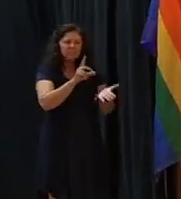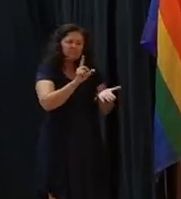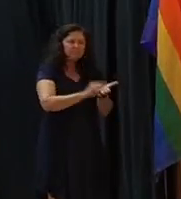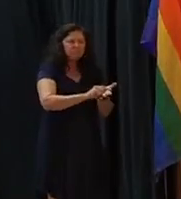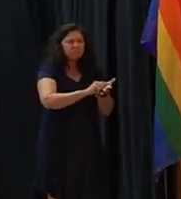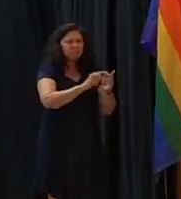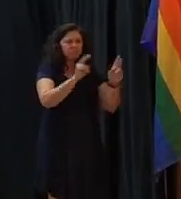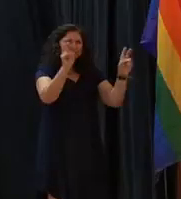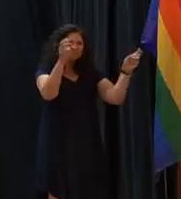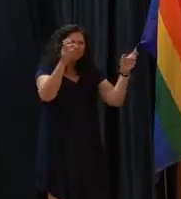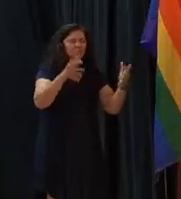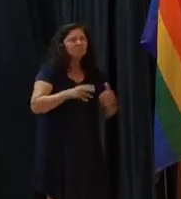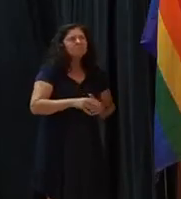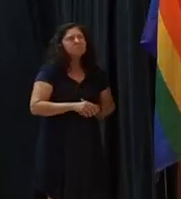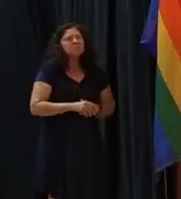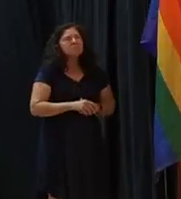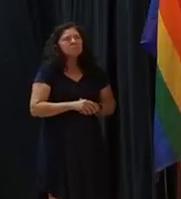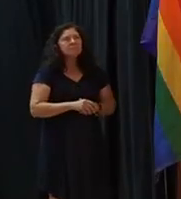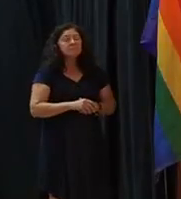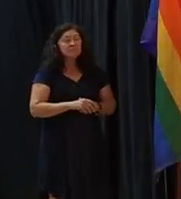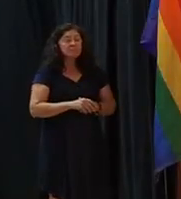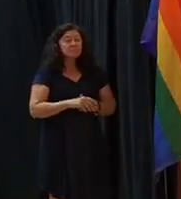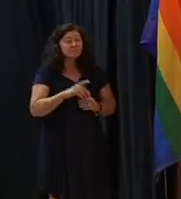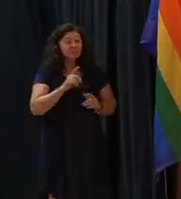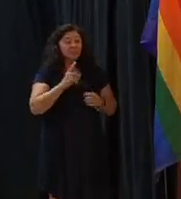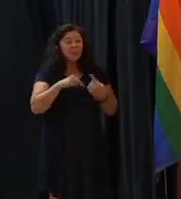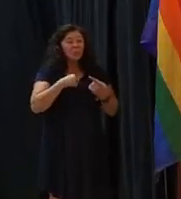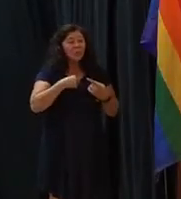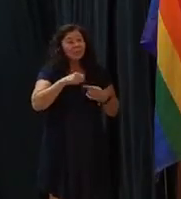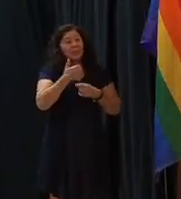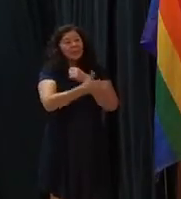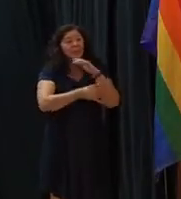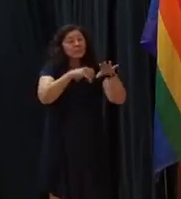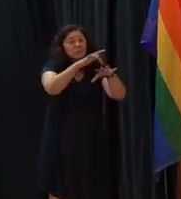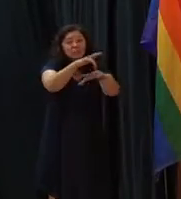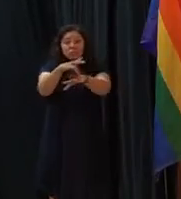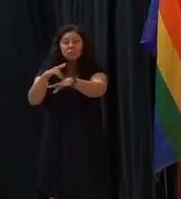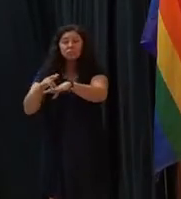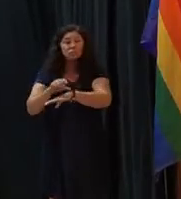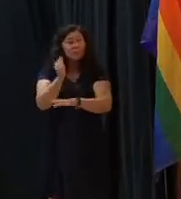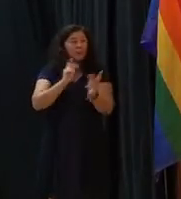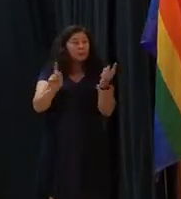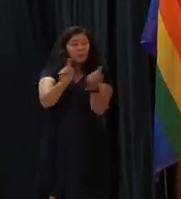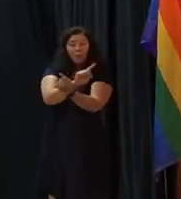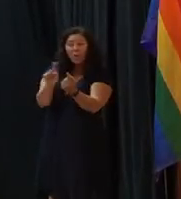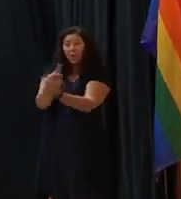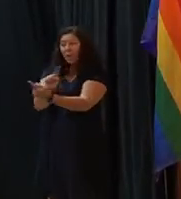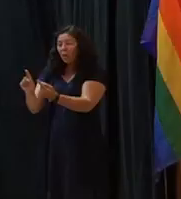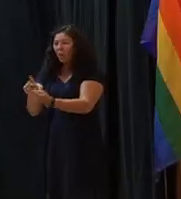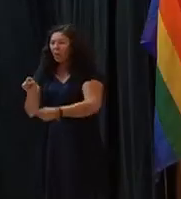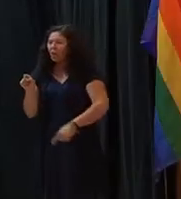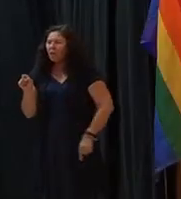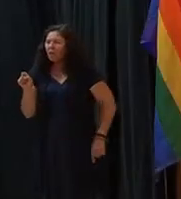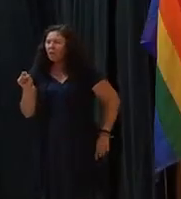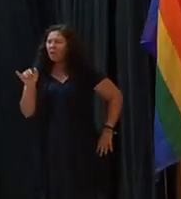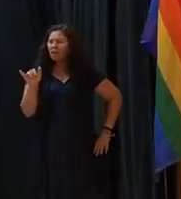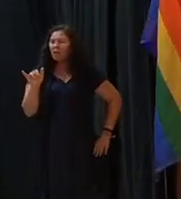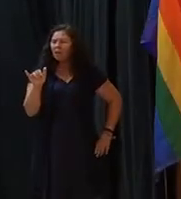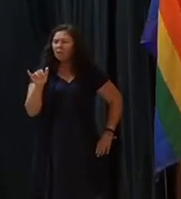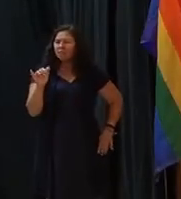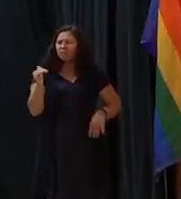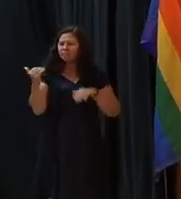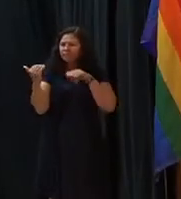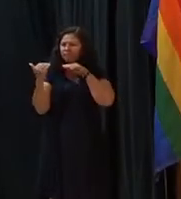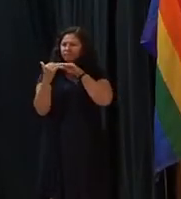But in reality, when I visit other countries and when I meet other people, I find us on an